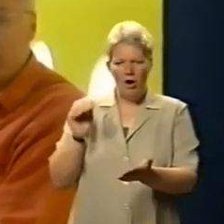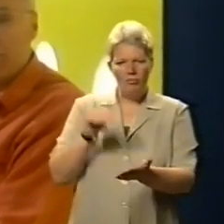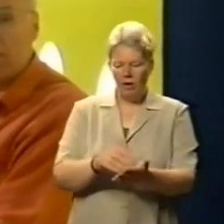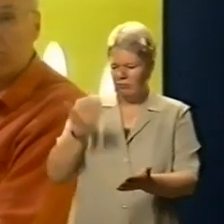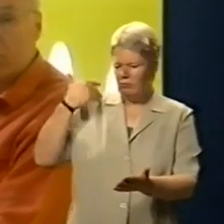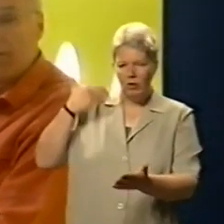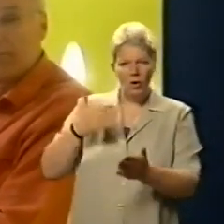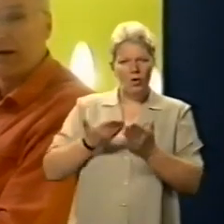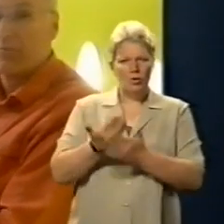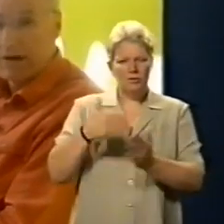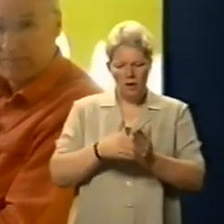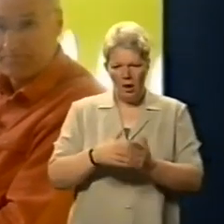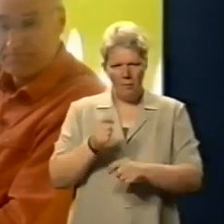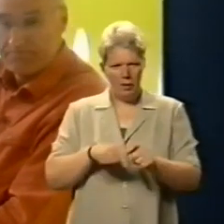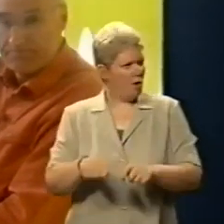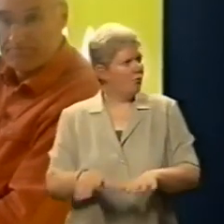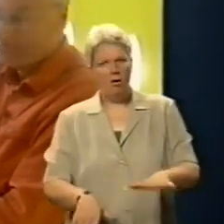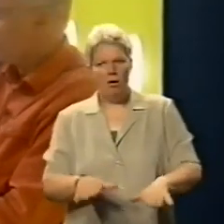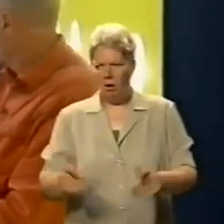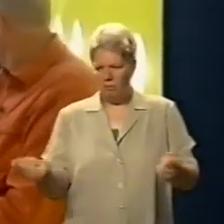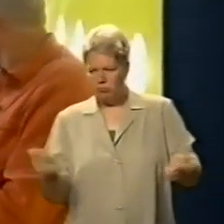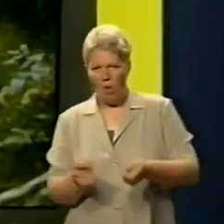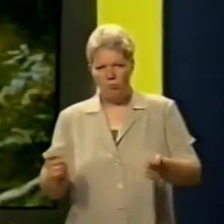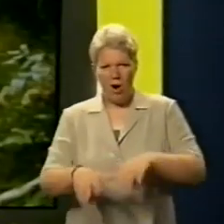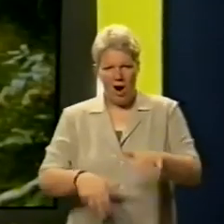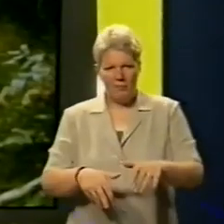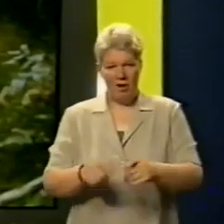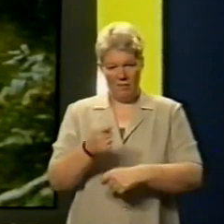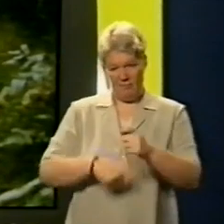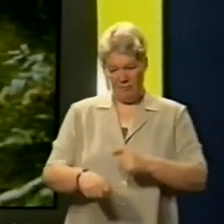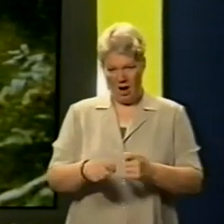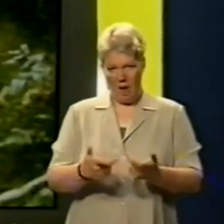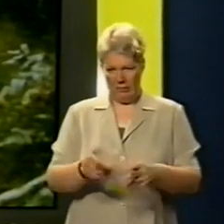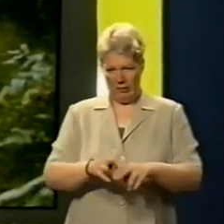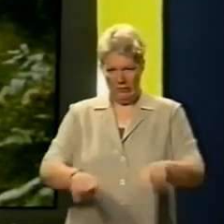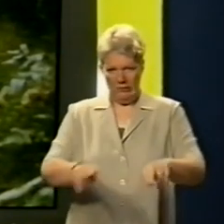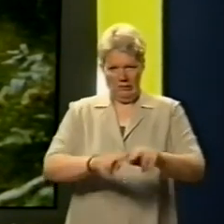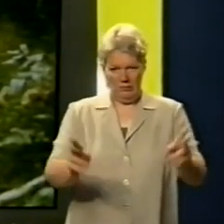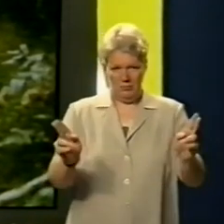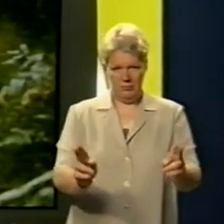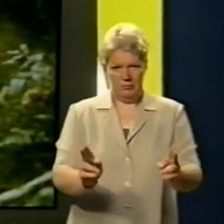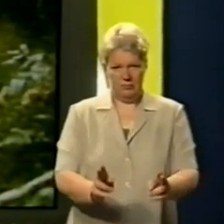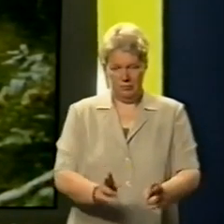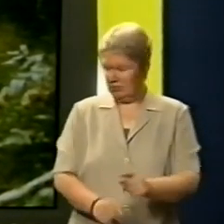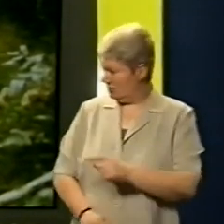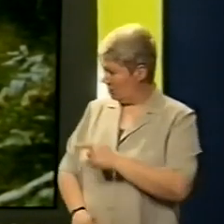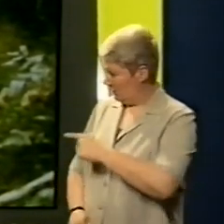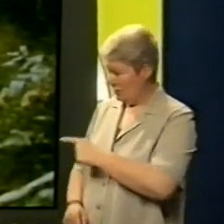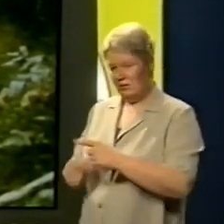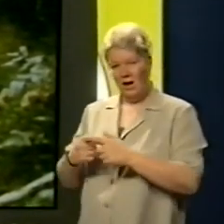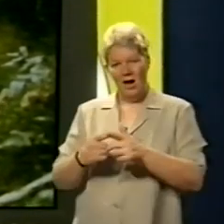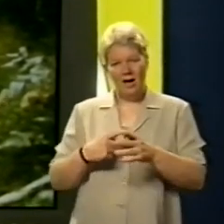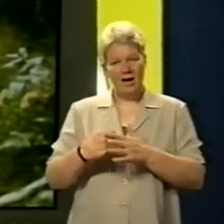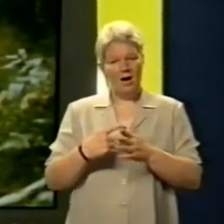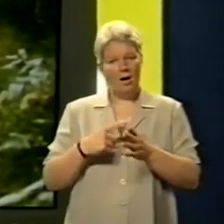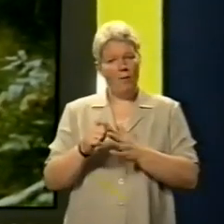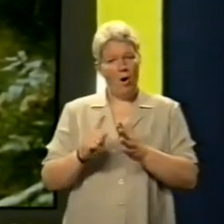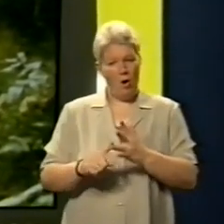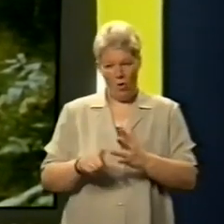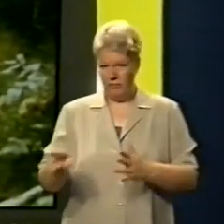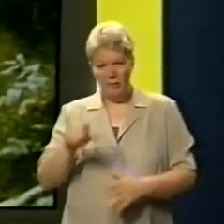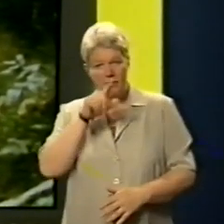getting wiped out one by one. This is the kakapo. It's one of the few flightless survivors, and it's under